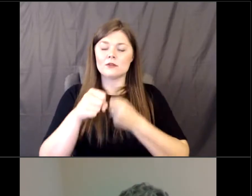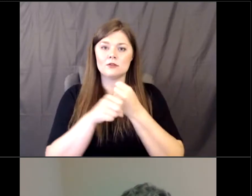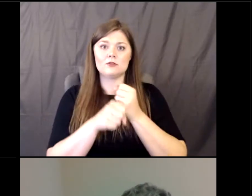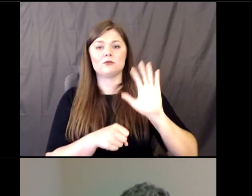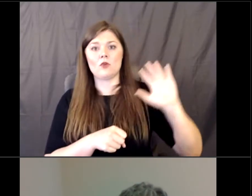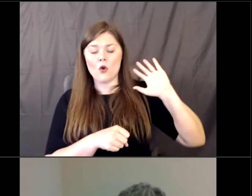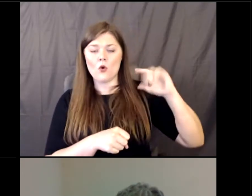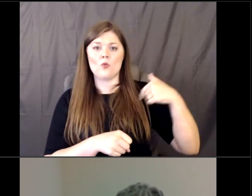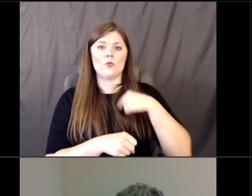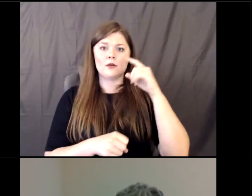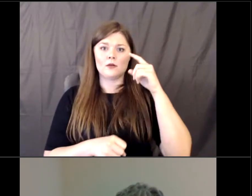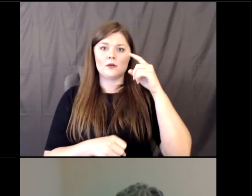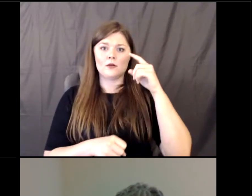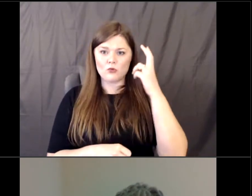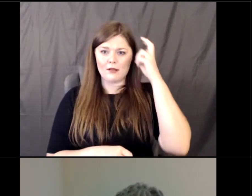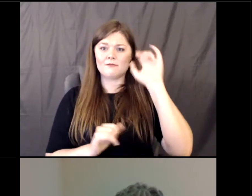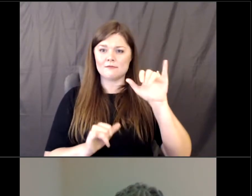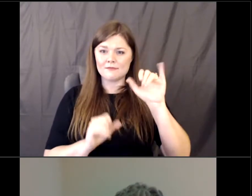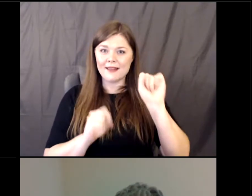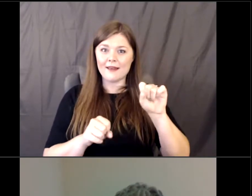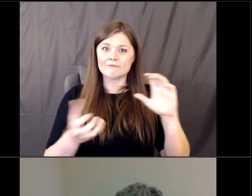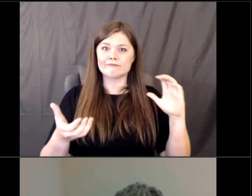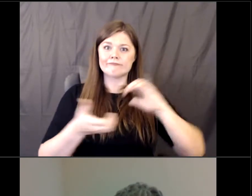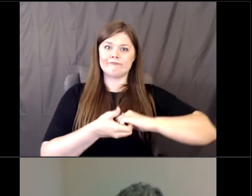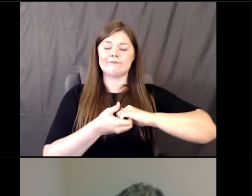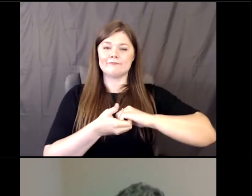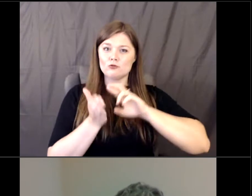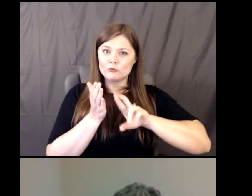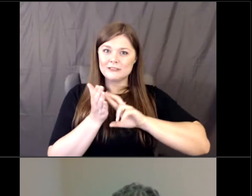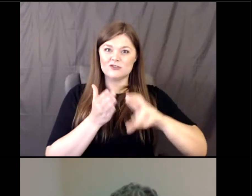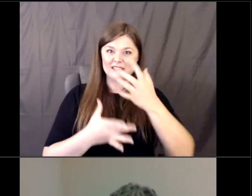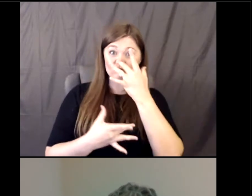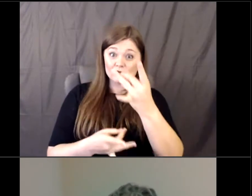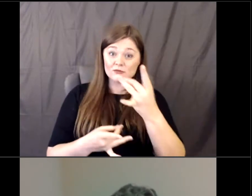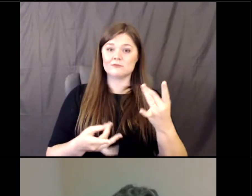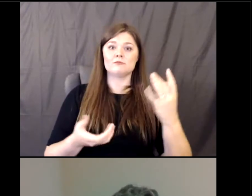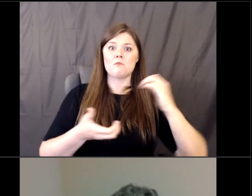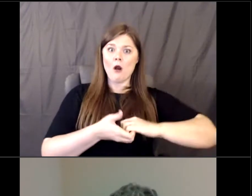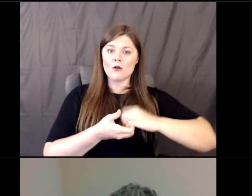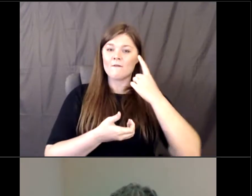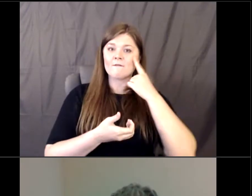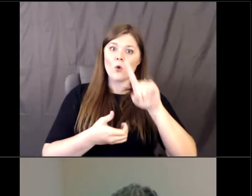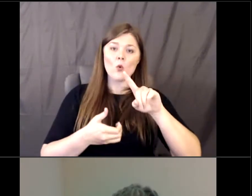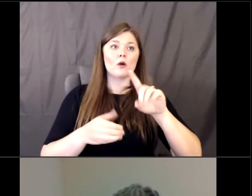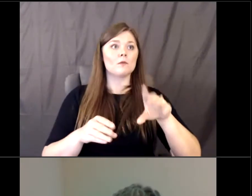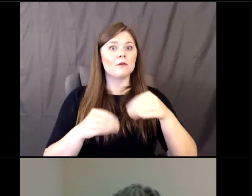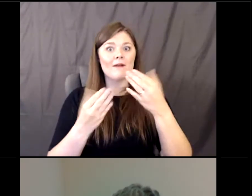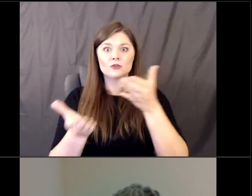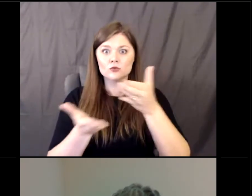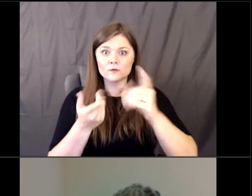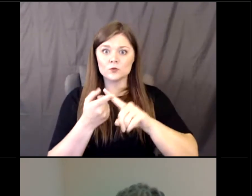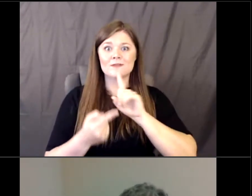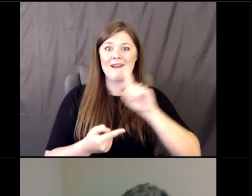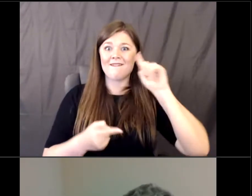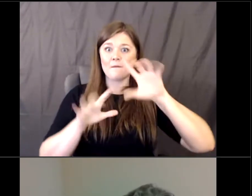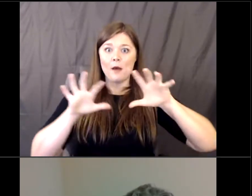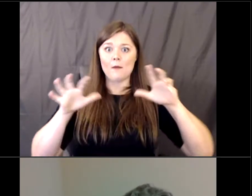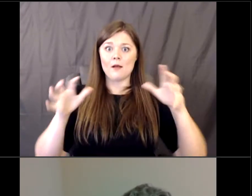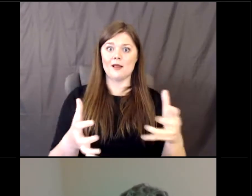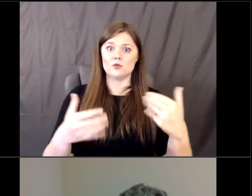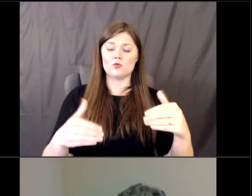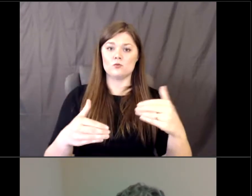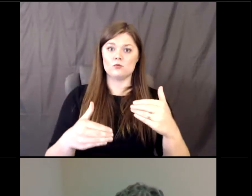could combine our research interests and really serve the deaf population really well. And Darren can explain